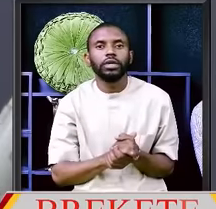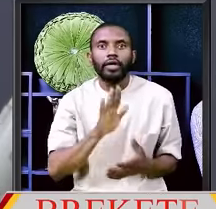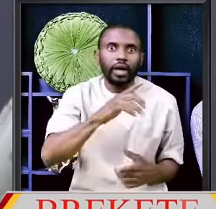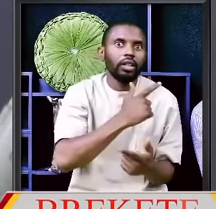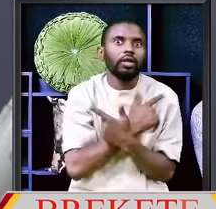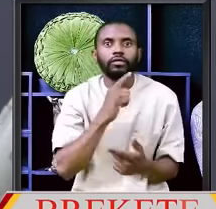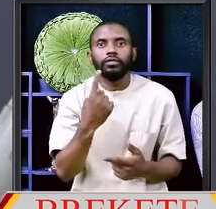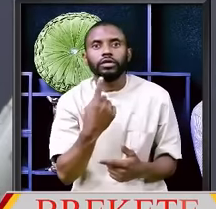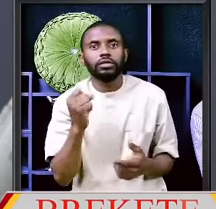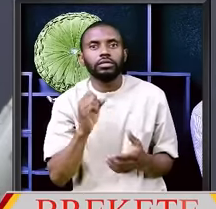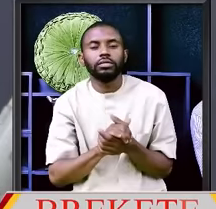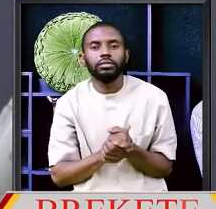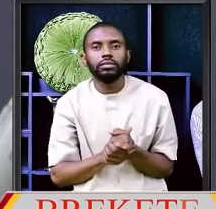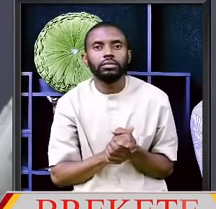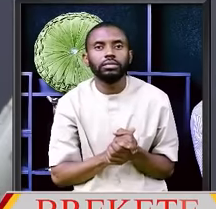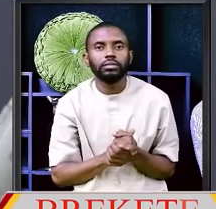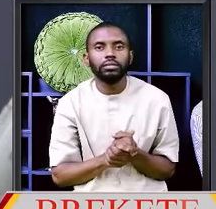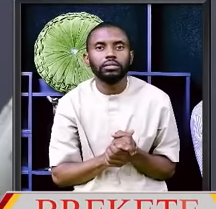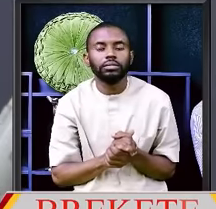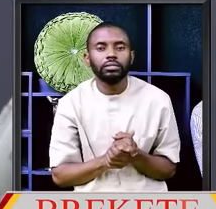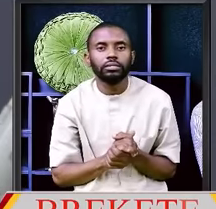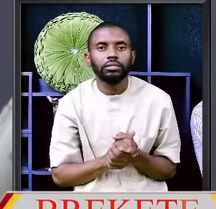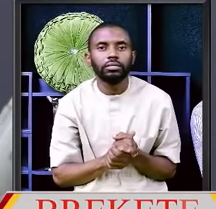loved ones. I mean,